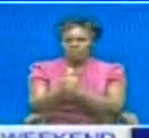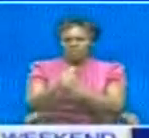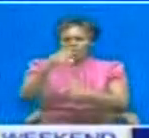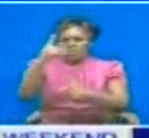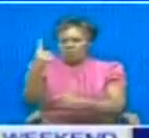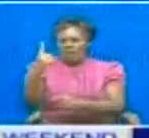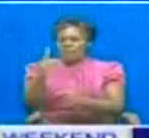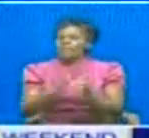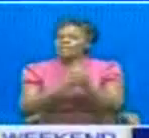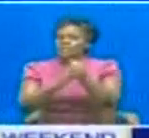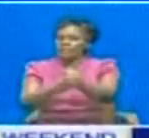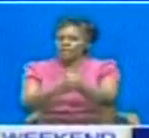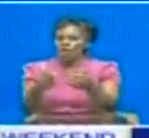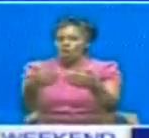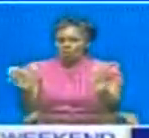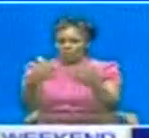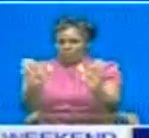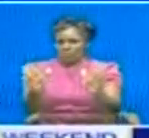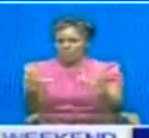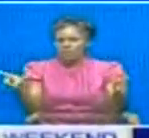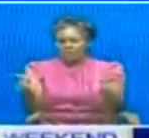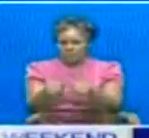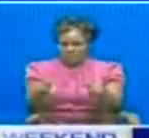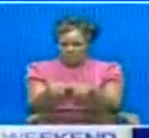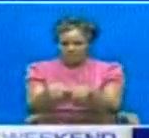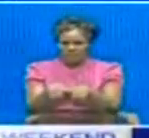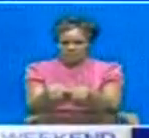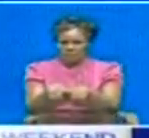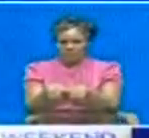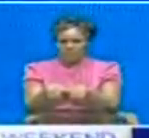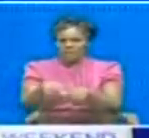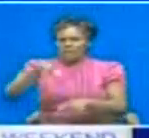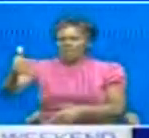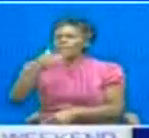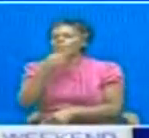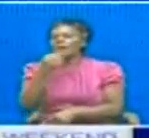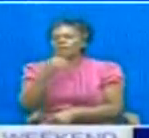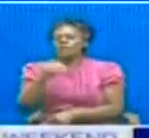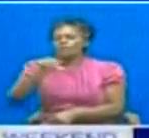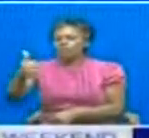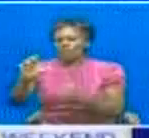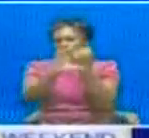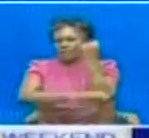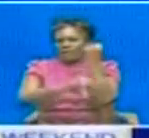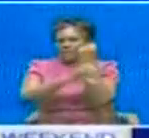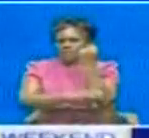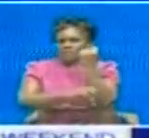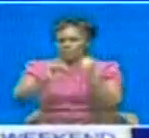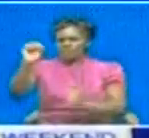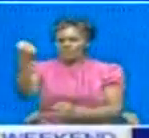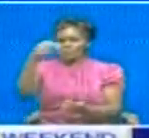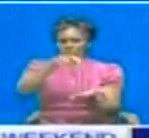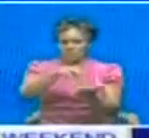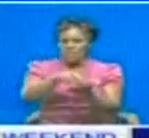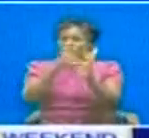a one-shot lead at the opening day as the opening day leader, and Jose Felipe Lima from Portugal faded to fifth.